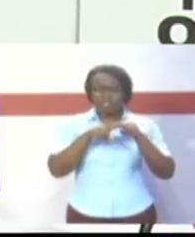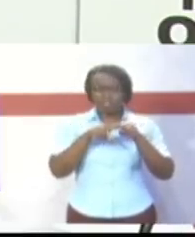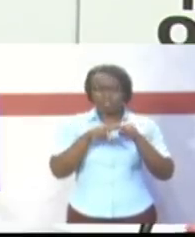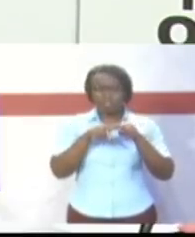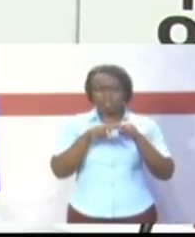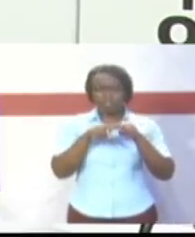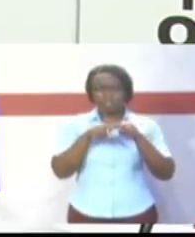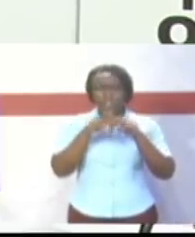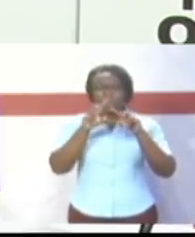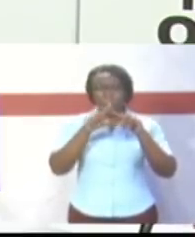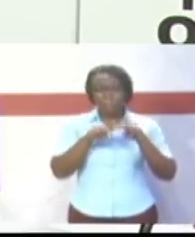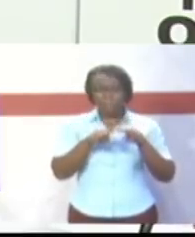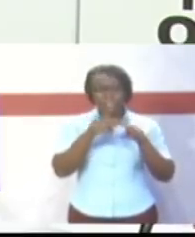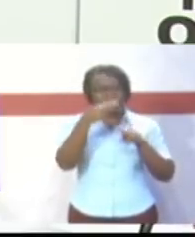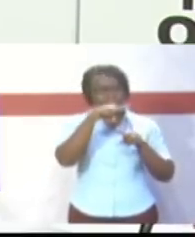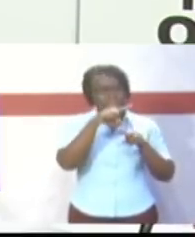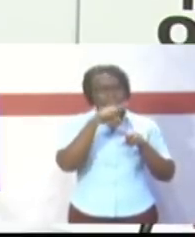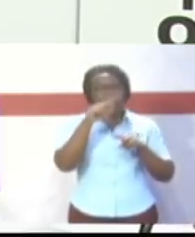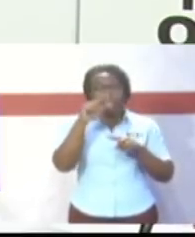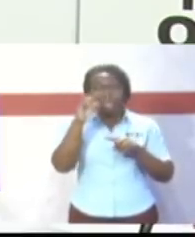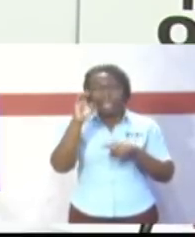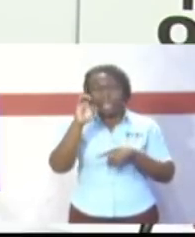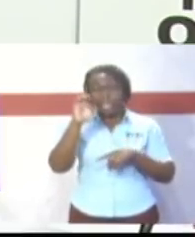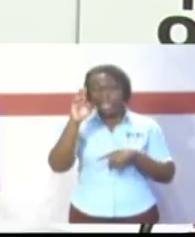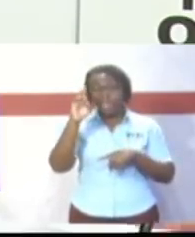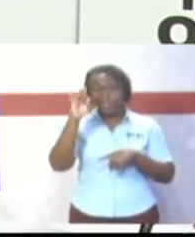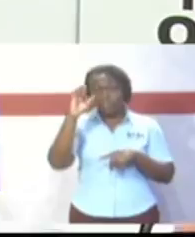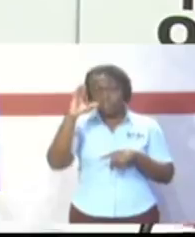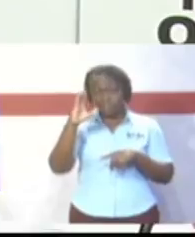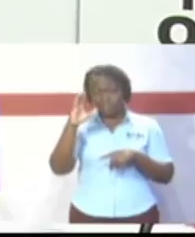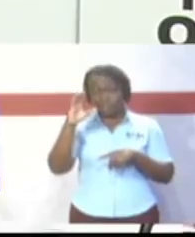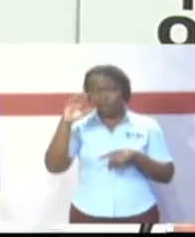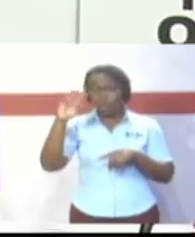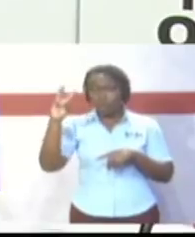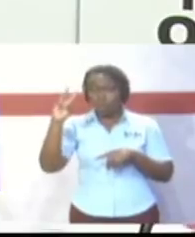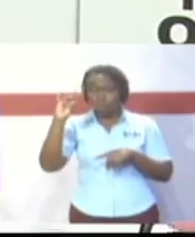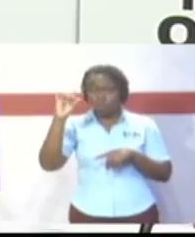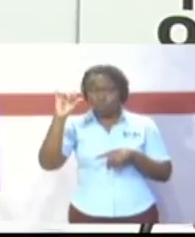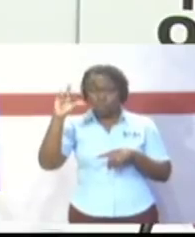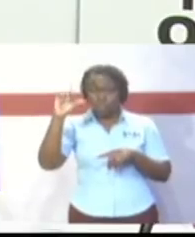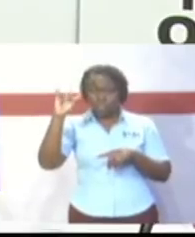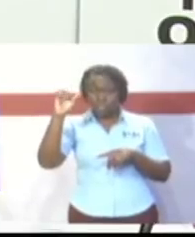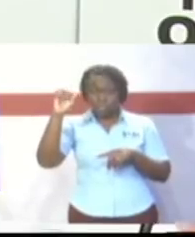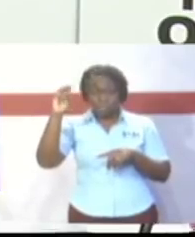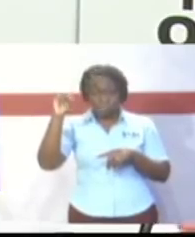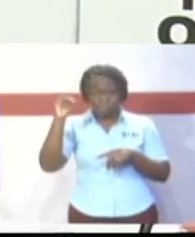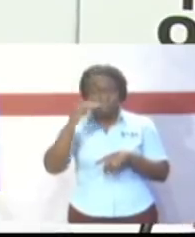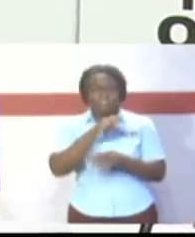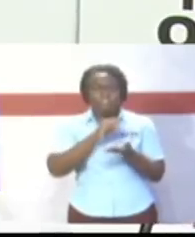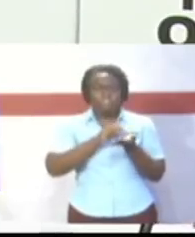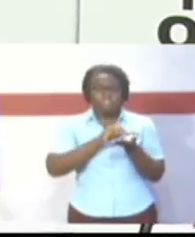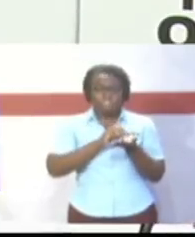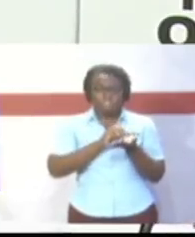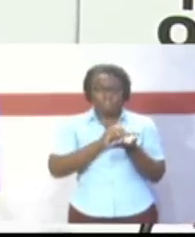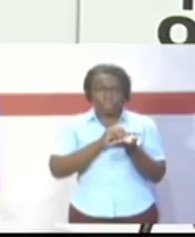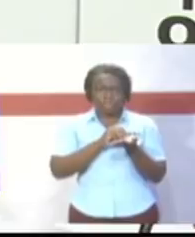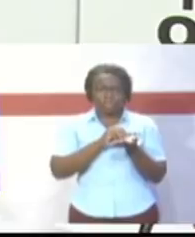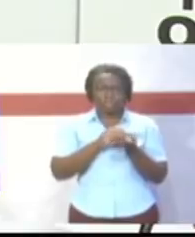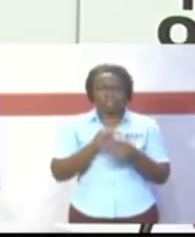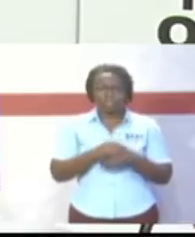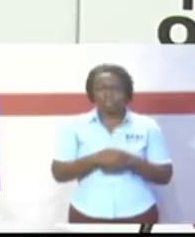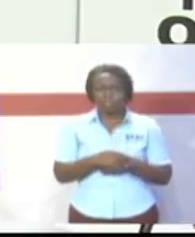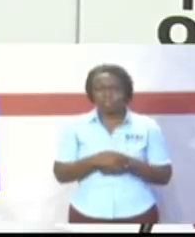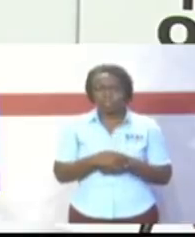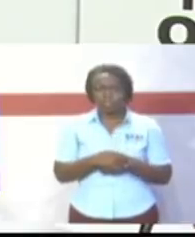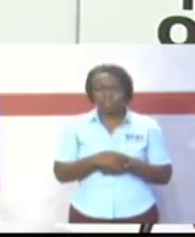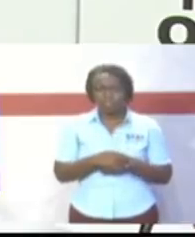demand at the Eric Williams Medical Sciences Complex at 5. So within the last week, 20 to 27 increased capacity.